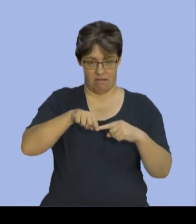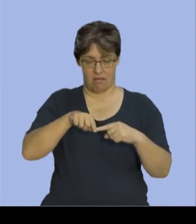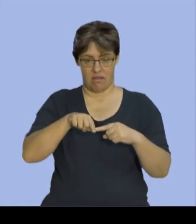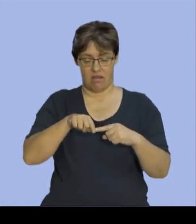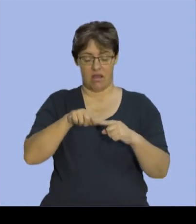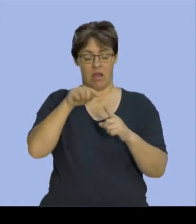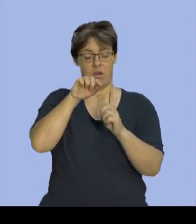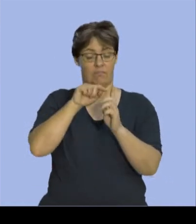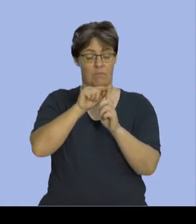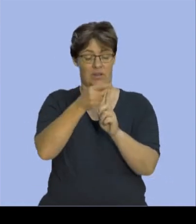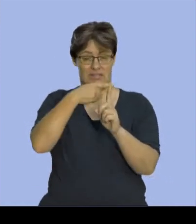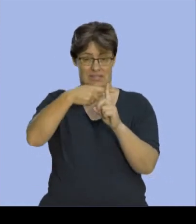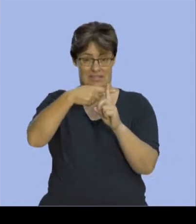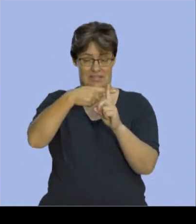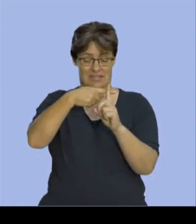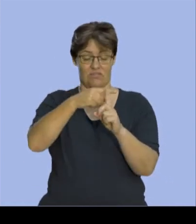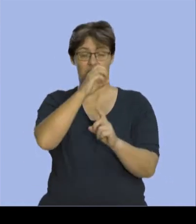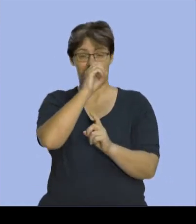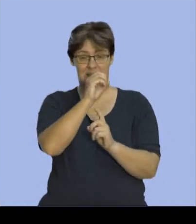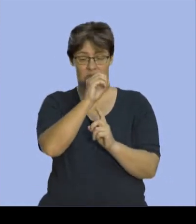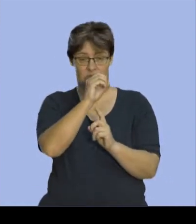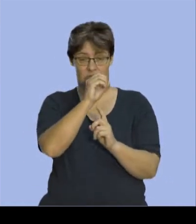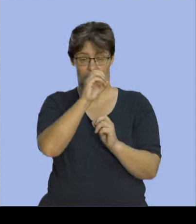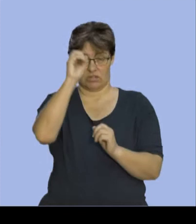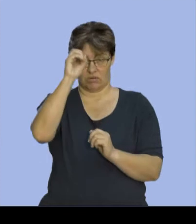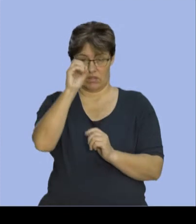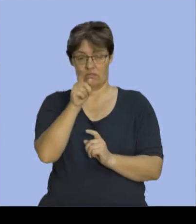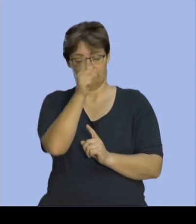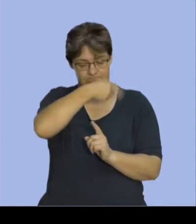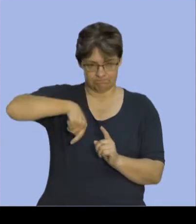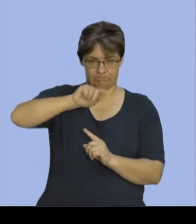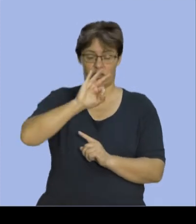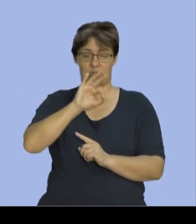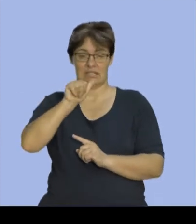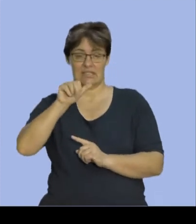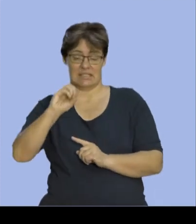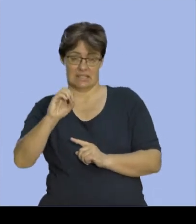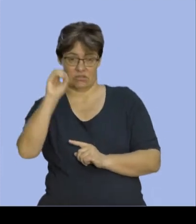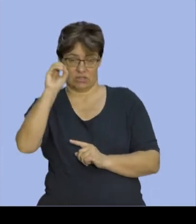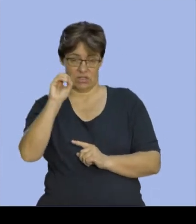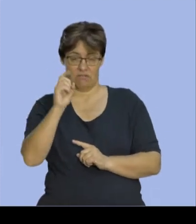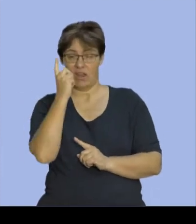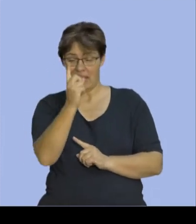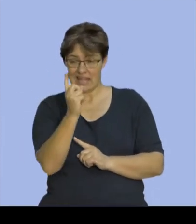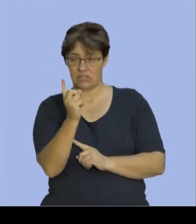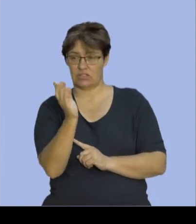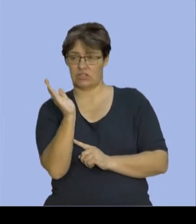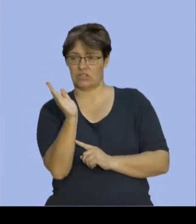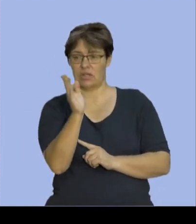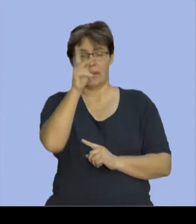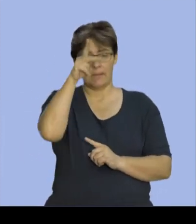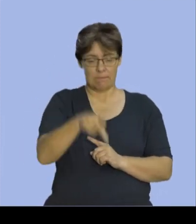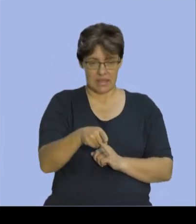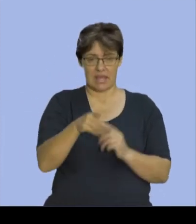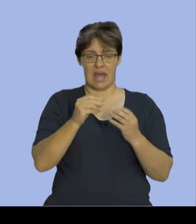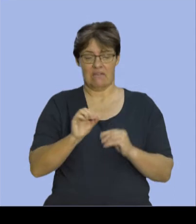the origin from 0 degrees to 360 degrees, for every angle, P